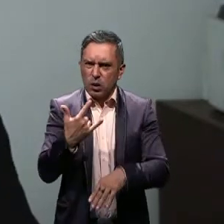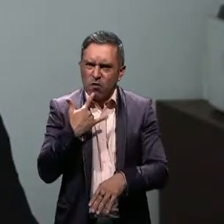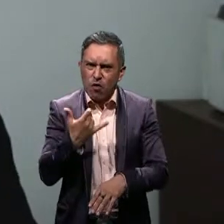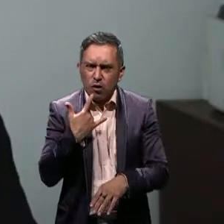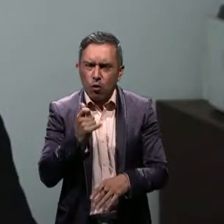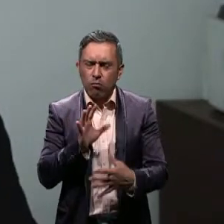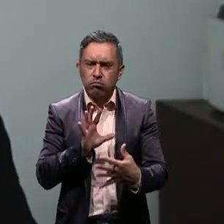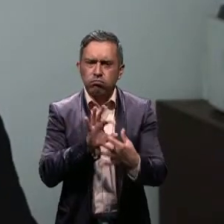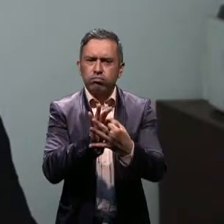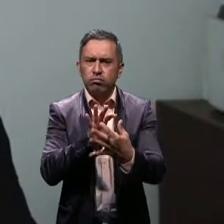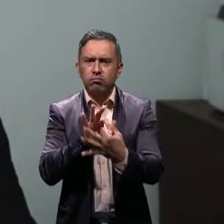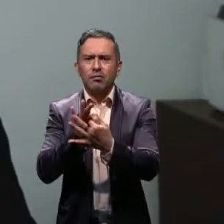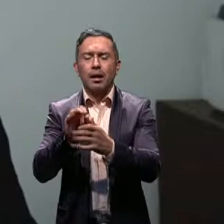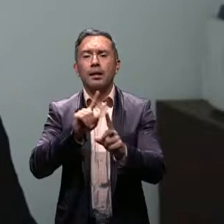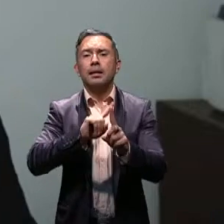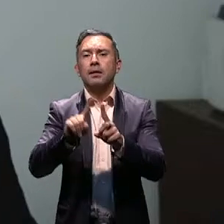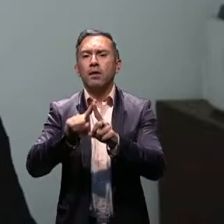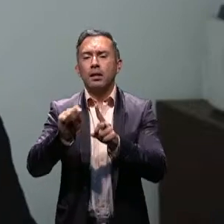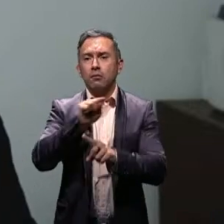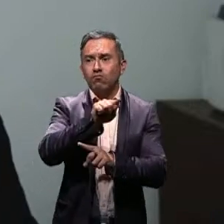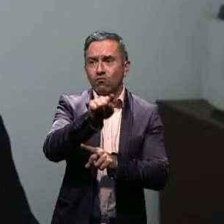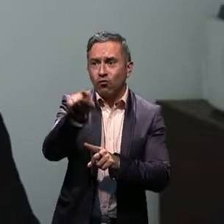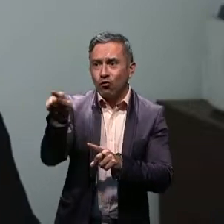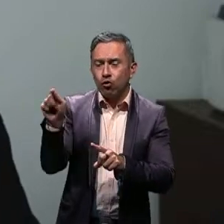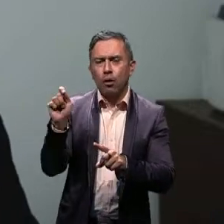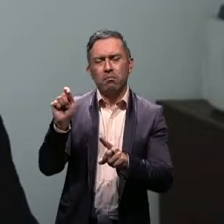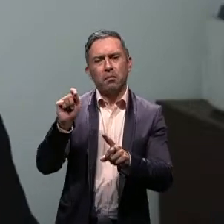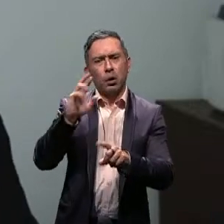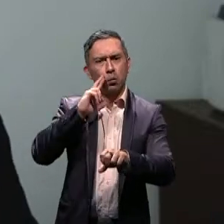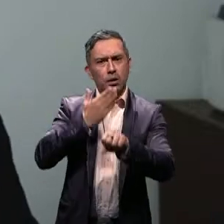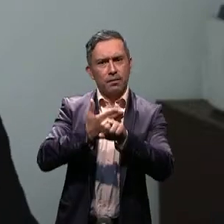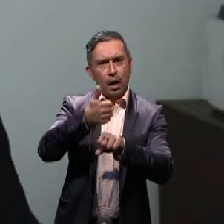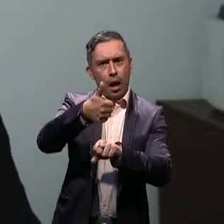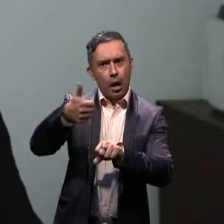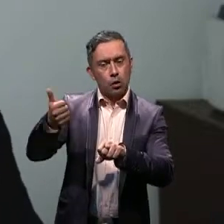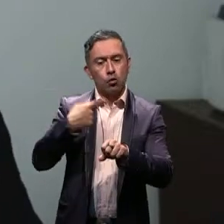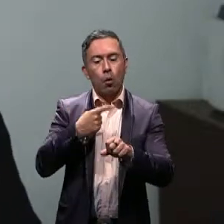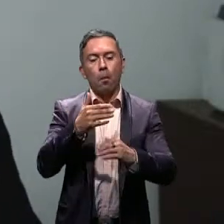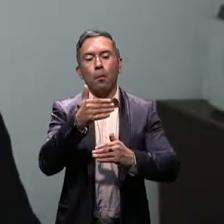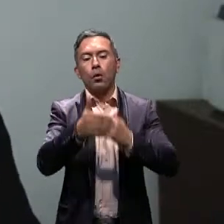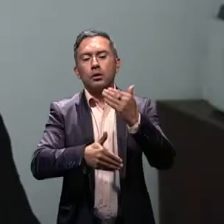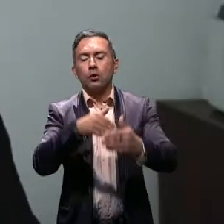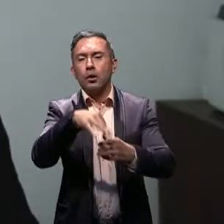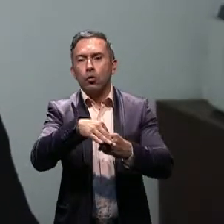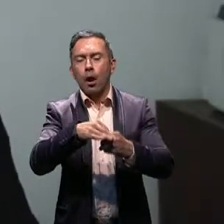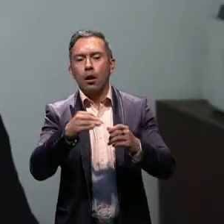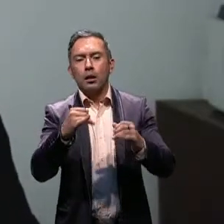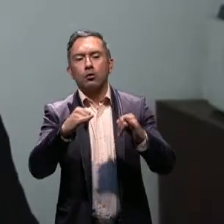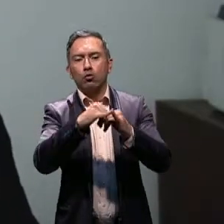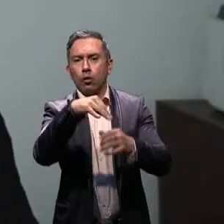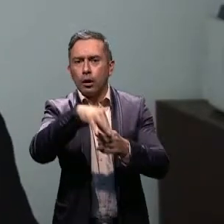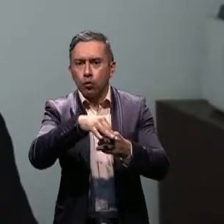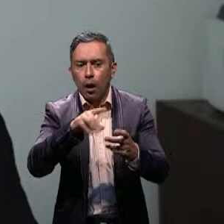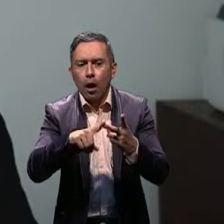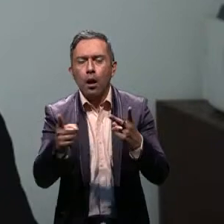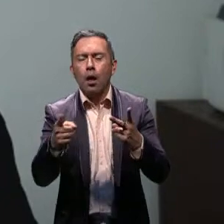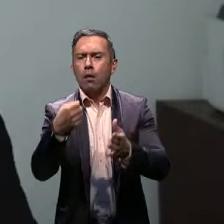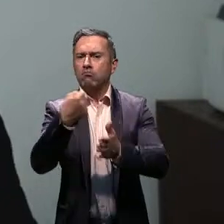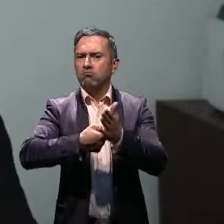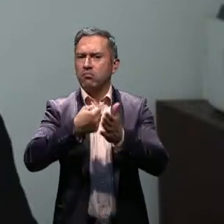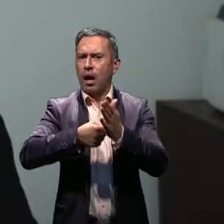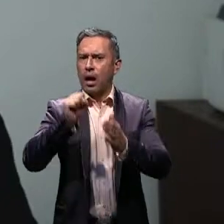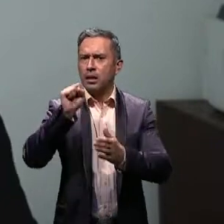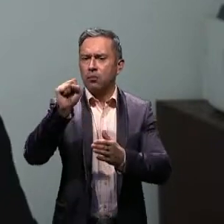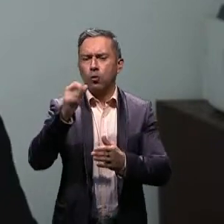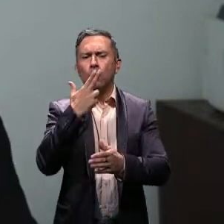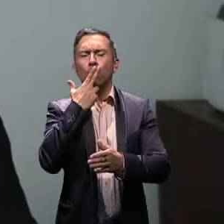is crucial to join efforts and the opinions of the stakeholders that are interested